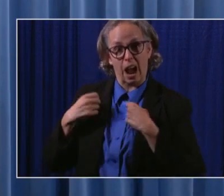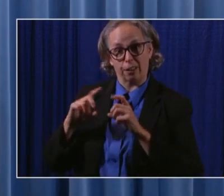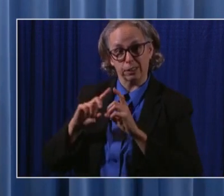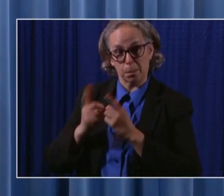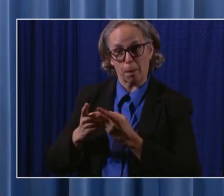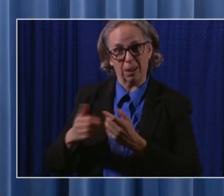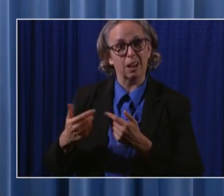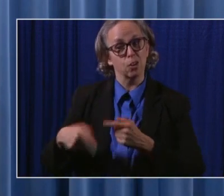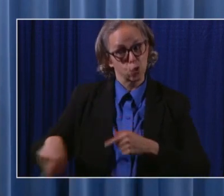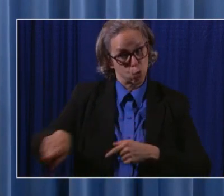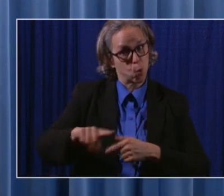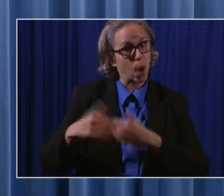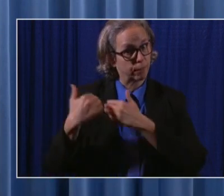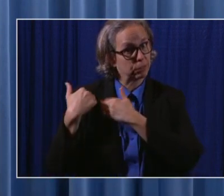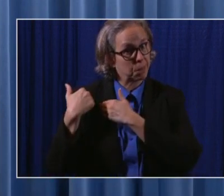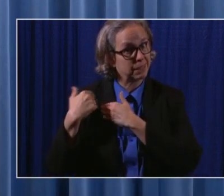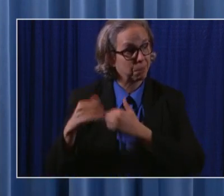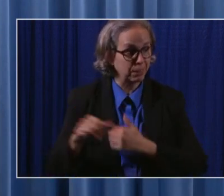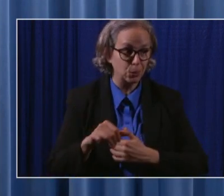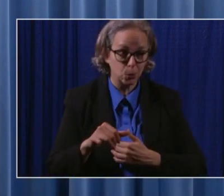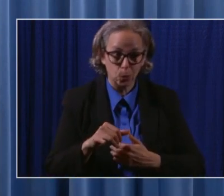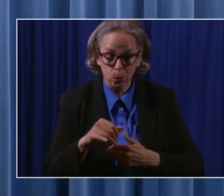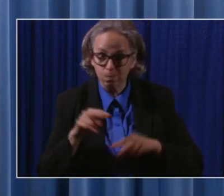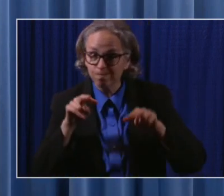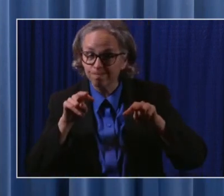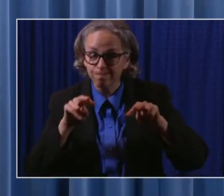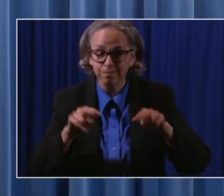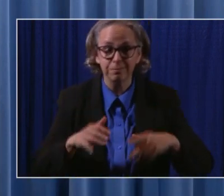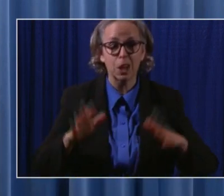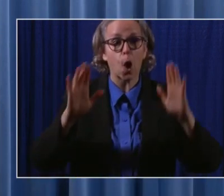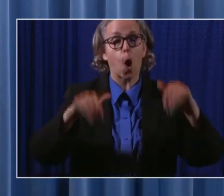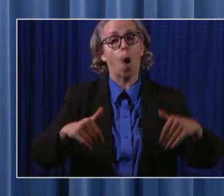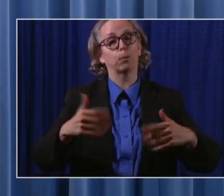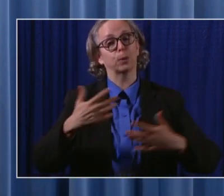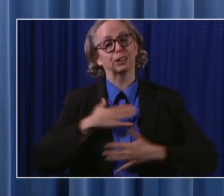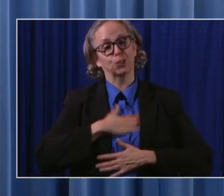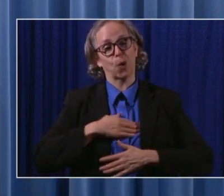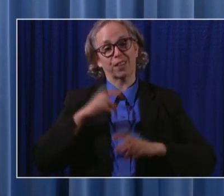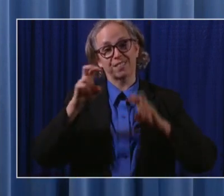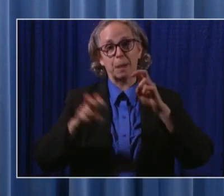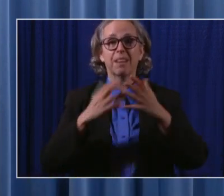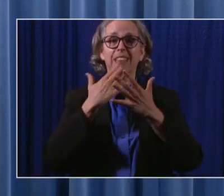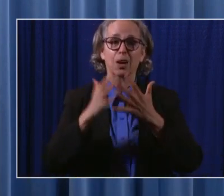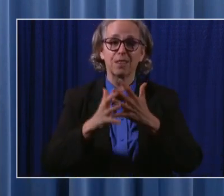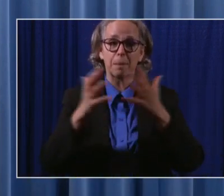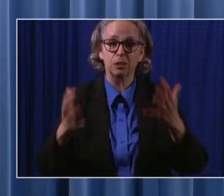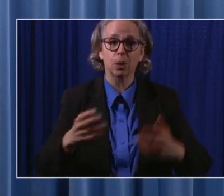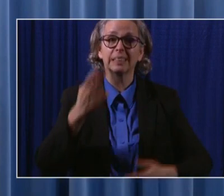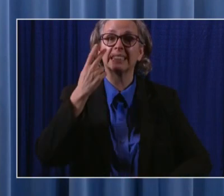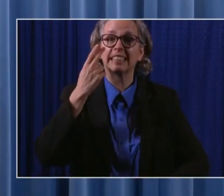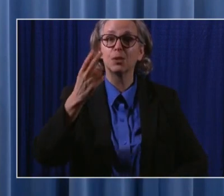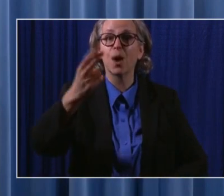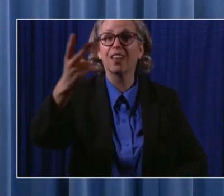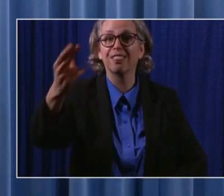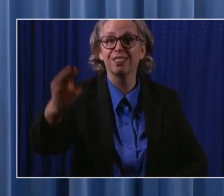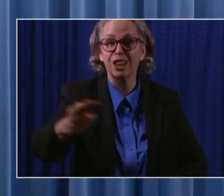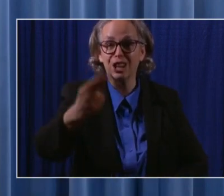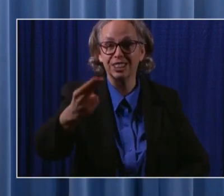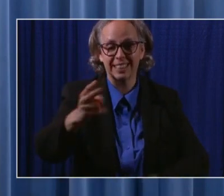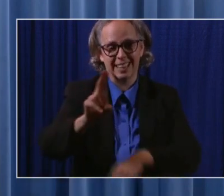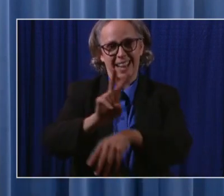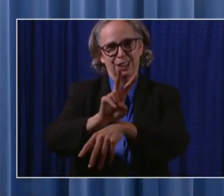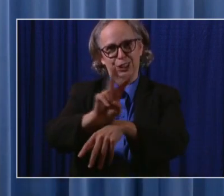and hope everybody has fun at the fair. Thank you very much. We'll see you all on Thursday at 2 o'clock. Thank you.